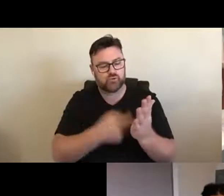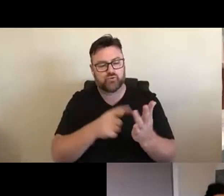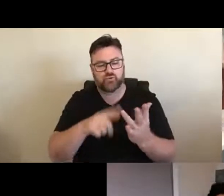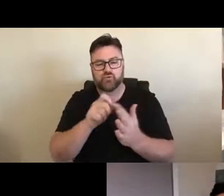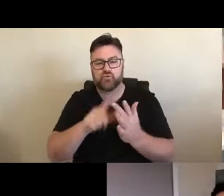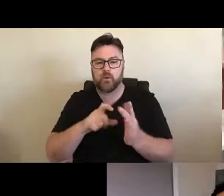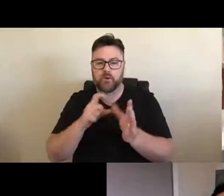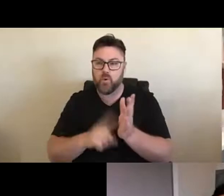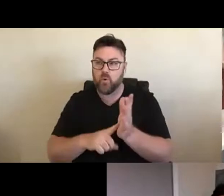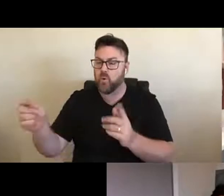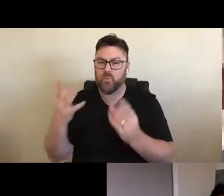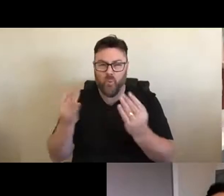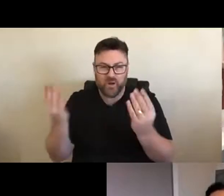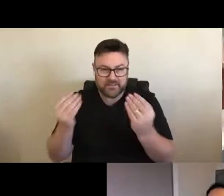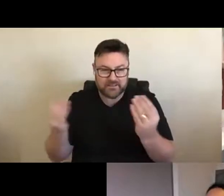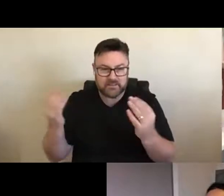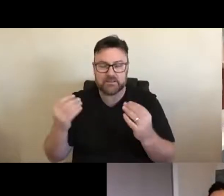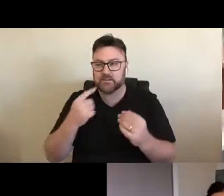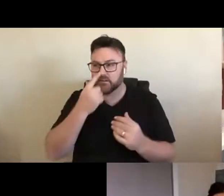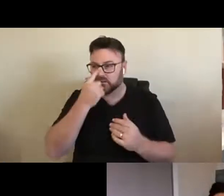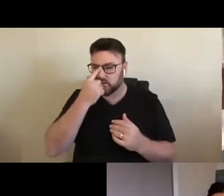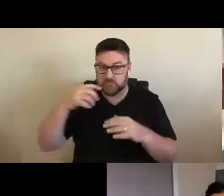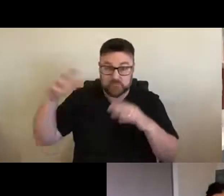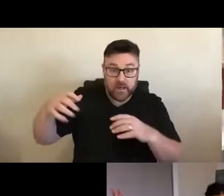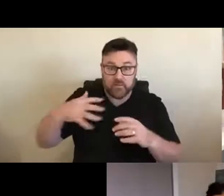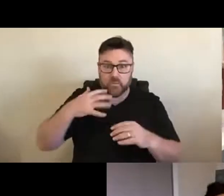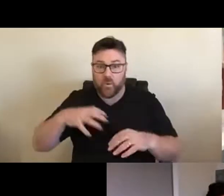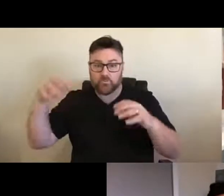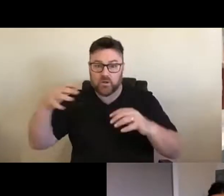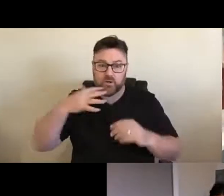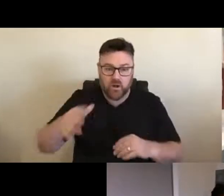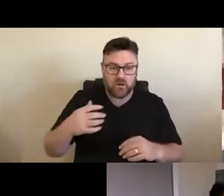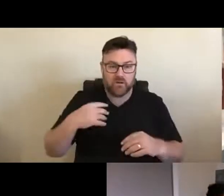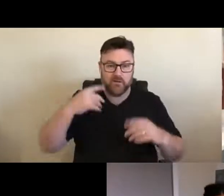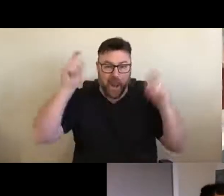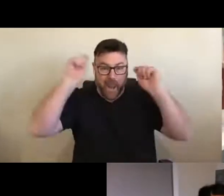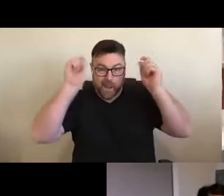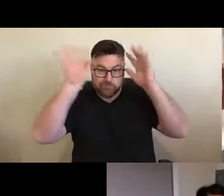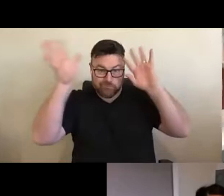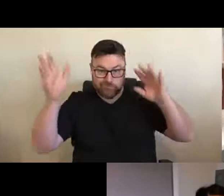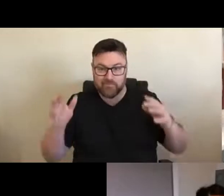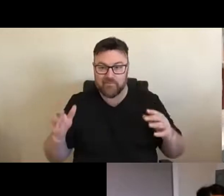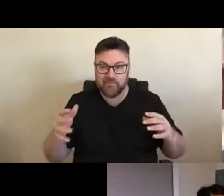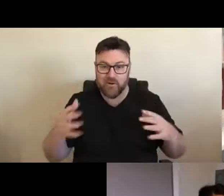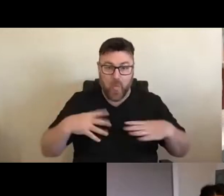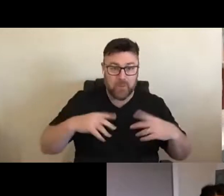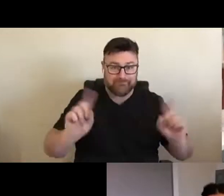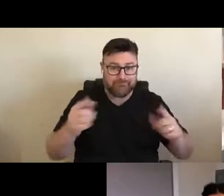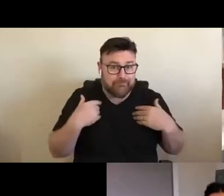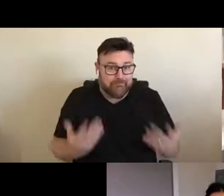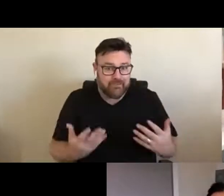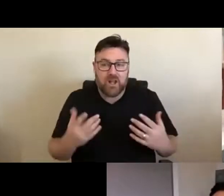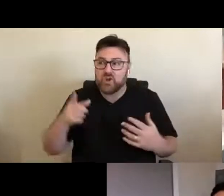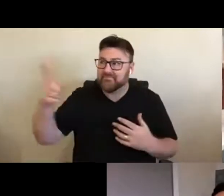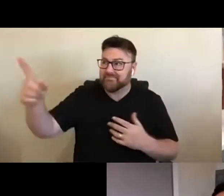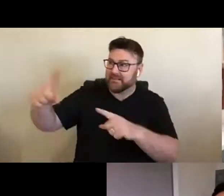very humid, dual seasonal. I didn't know what to do with my hair or what to wear. You know, it was something else